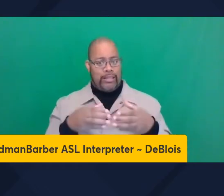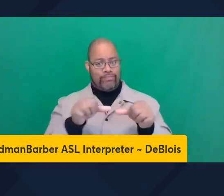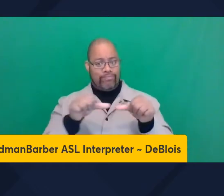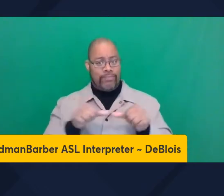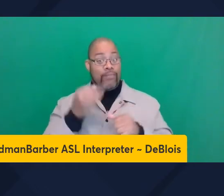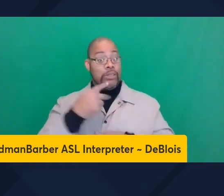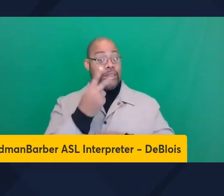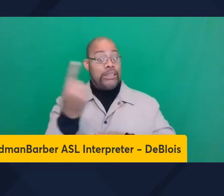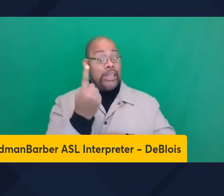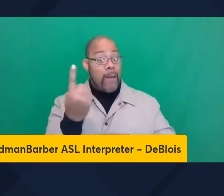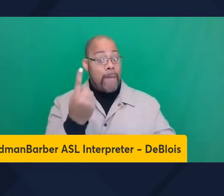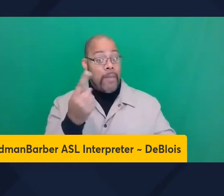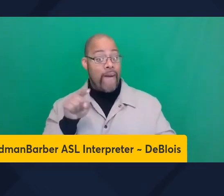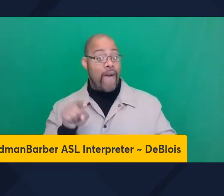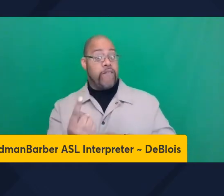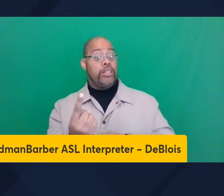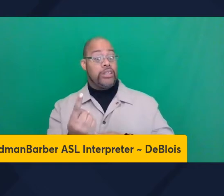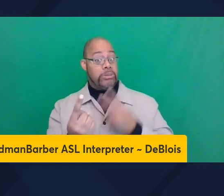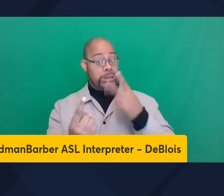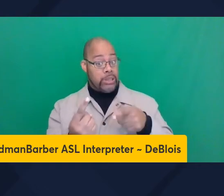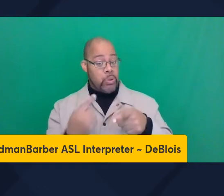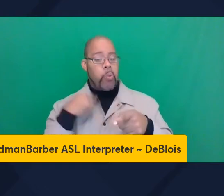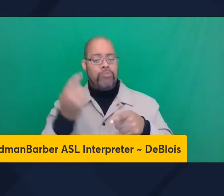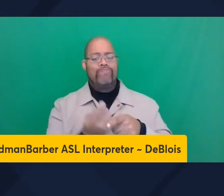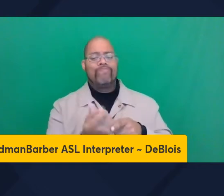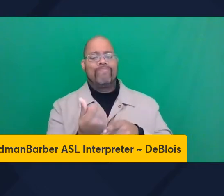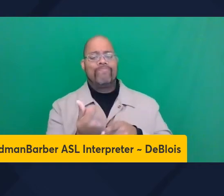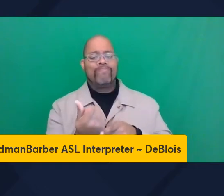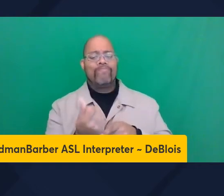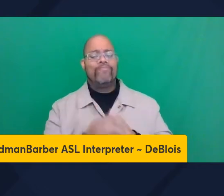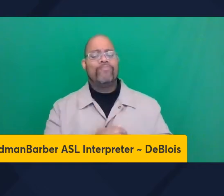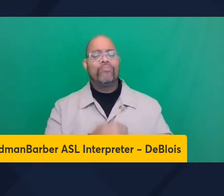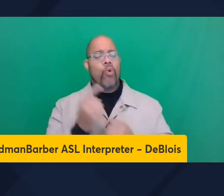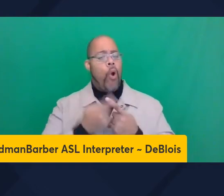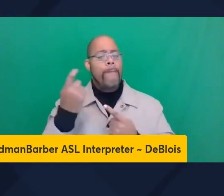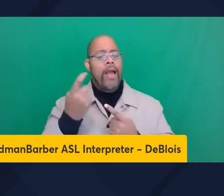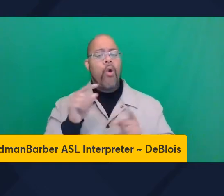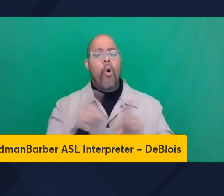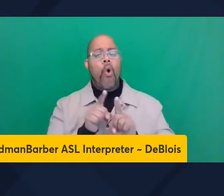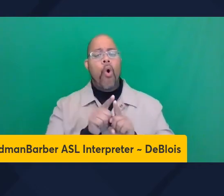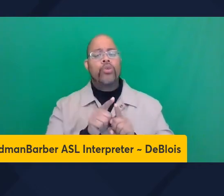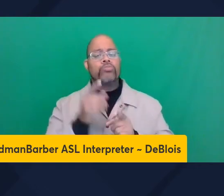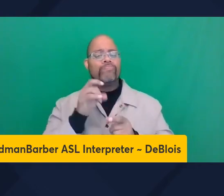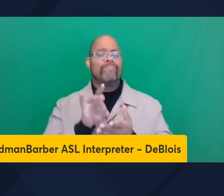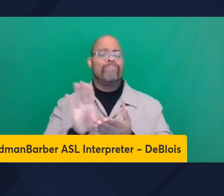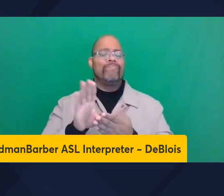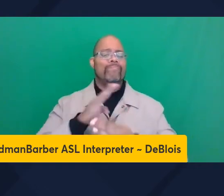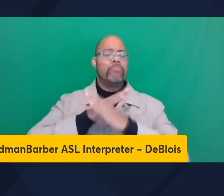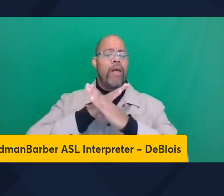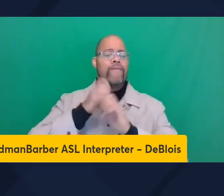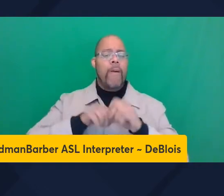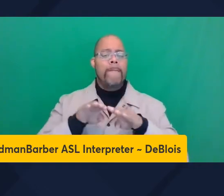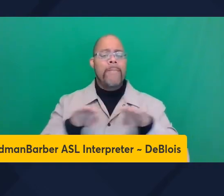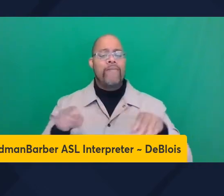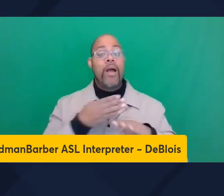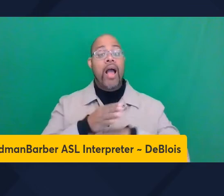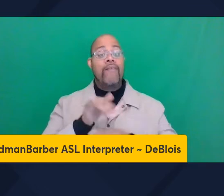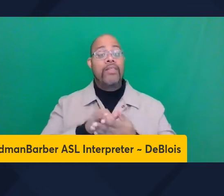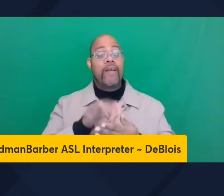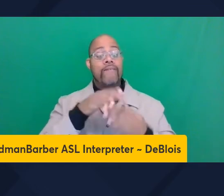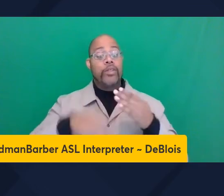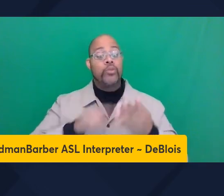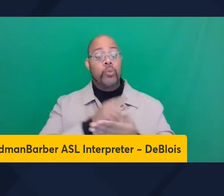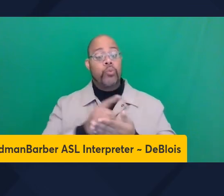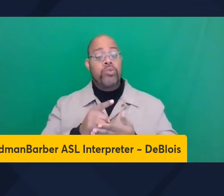If we see something offensive, we'll be deleted automatically, and also you'll be banned from the platform. After the conclusion of the